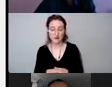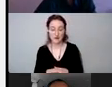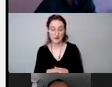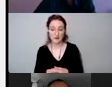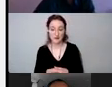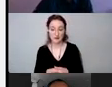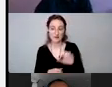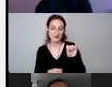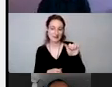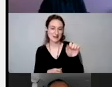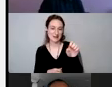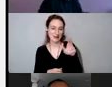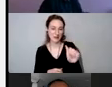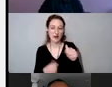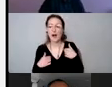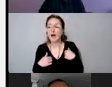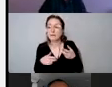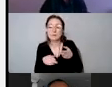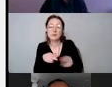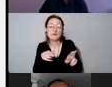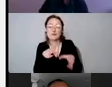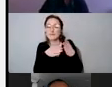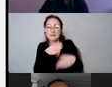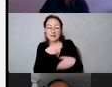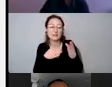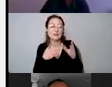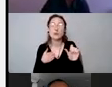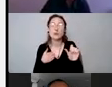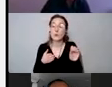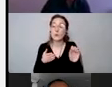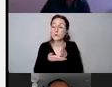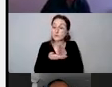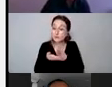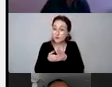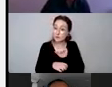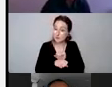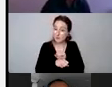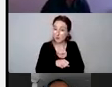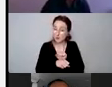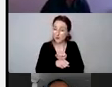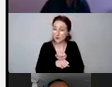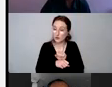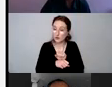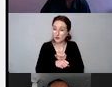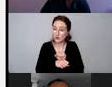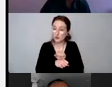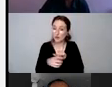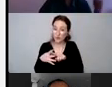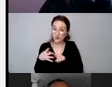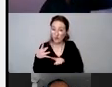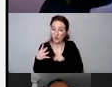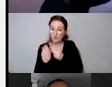Yeah, just I'll finish briefly. So some of these works were bought by the